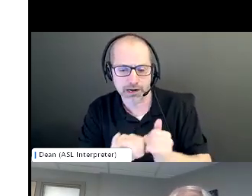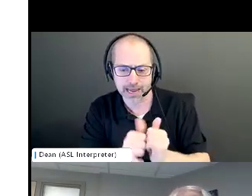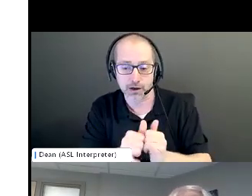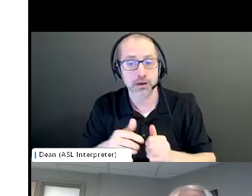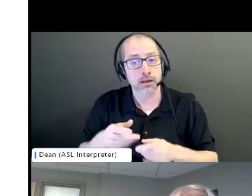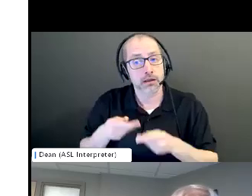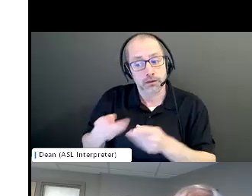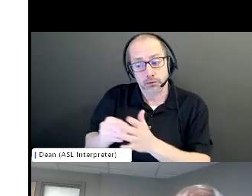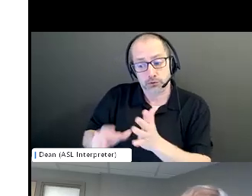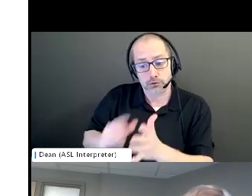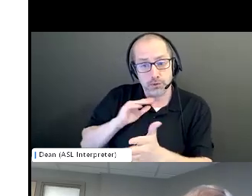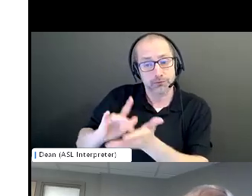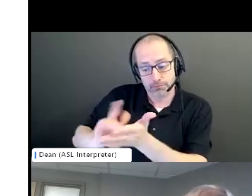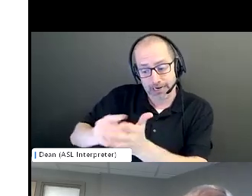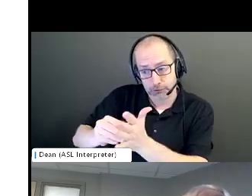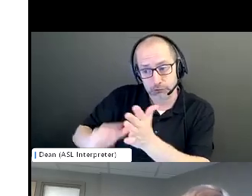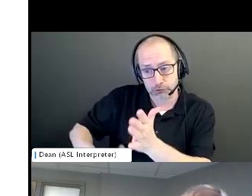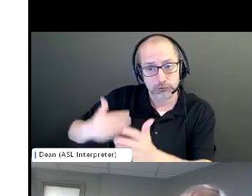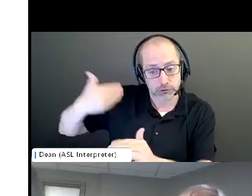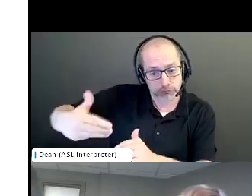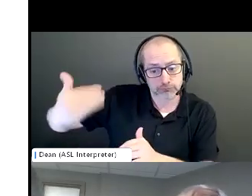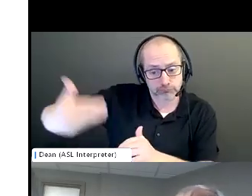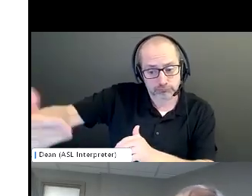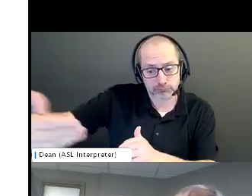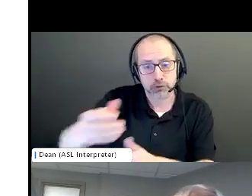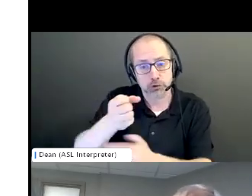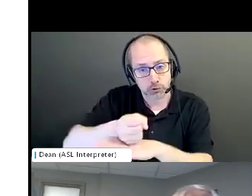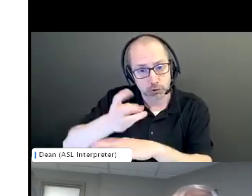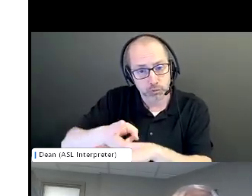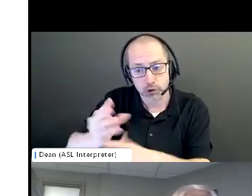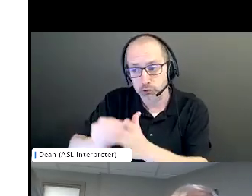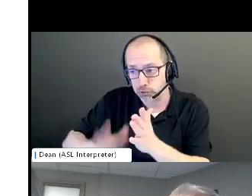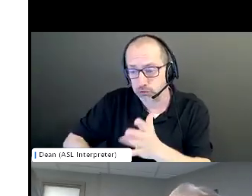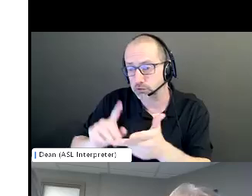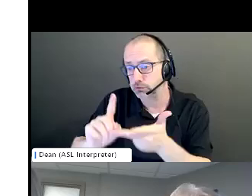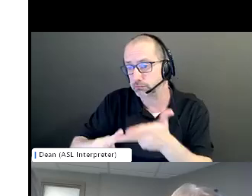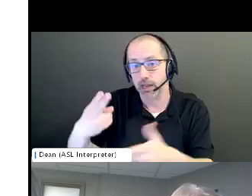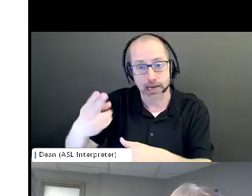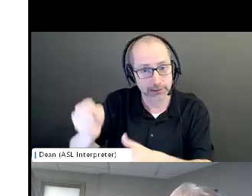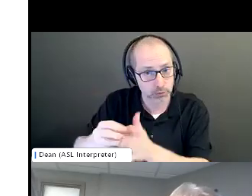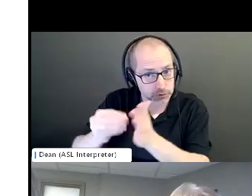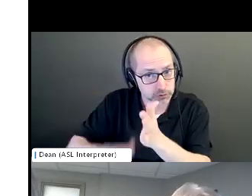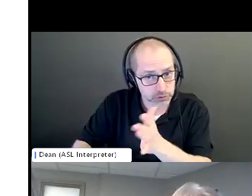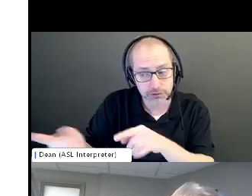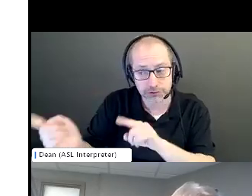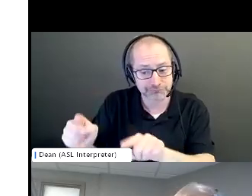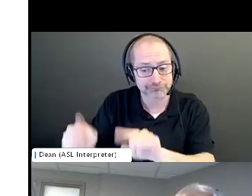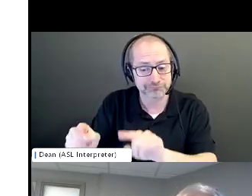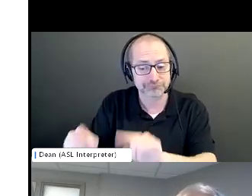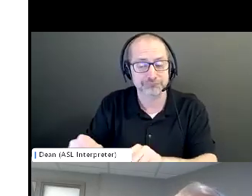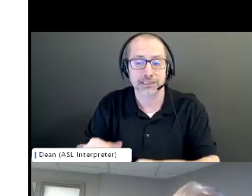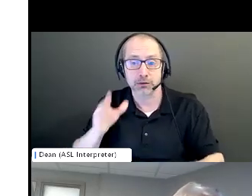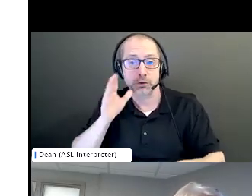at regular intervals, social work students, and even high school students. Future plan, we're planning